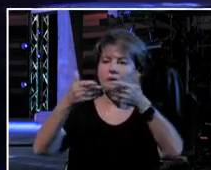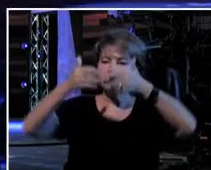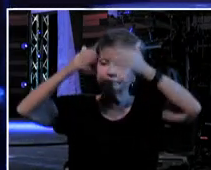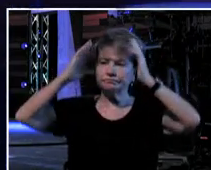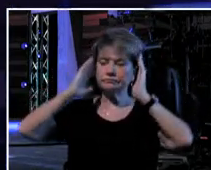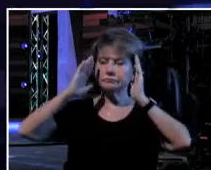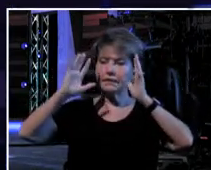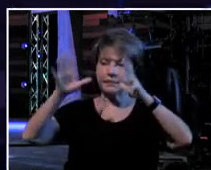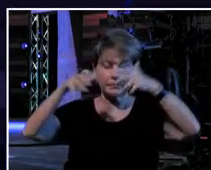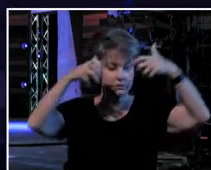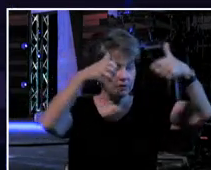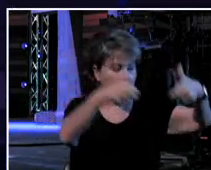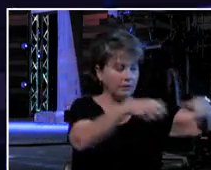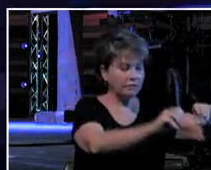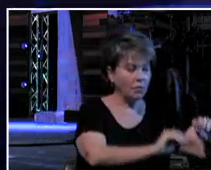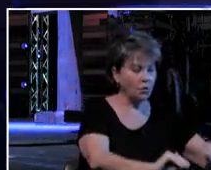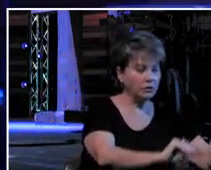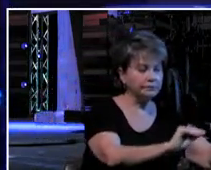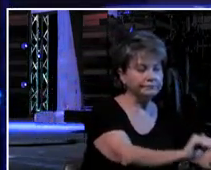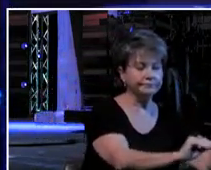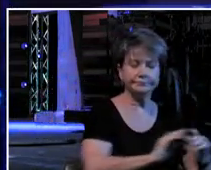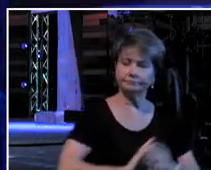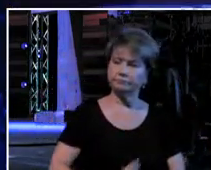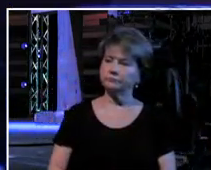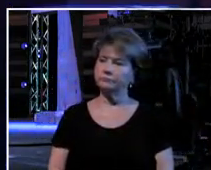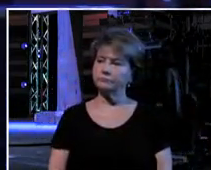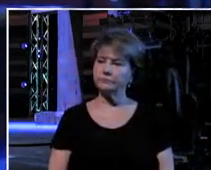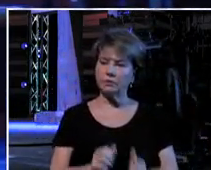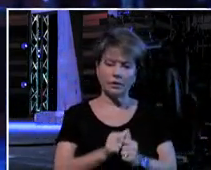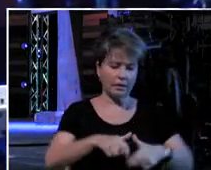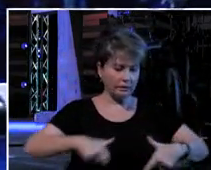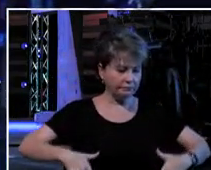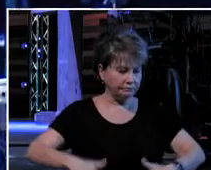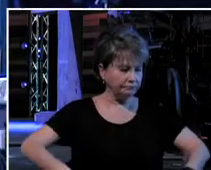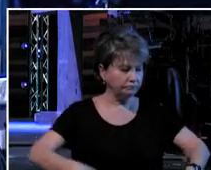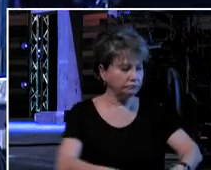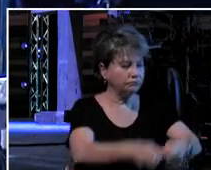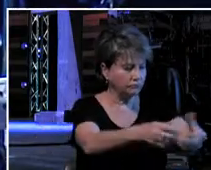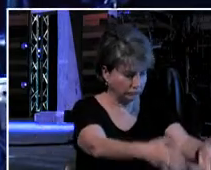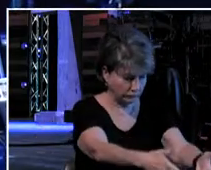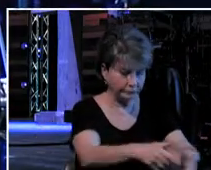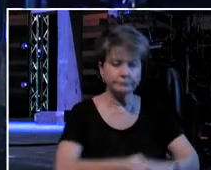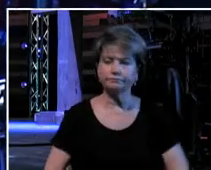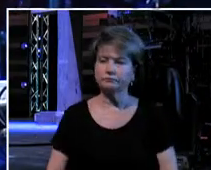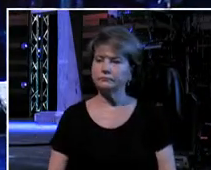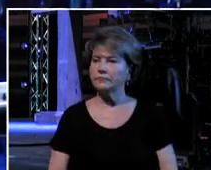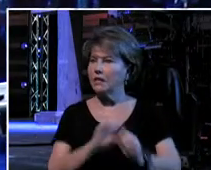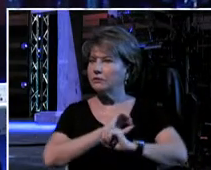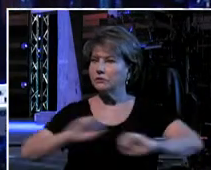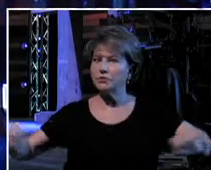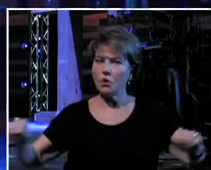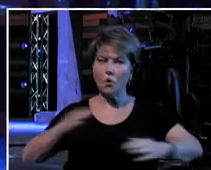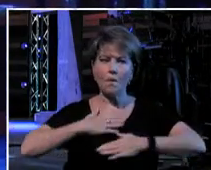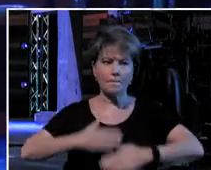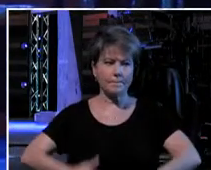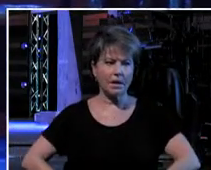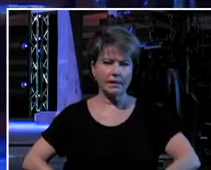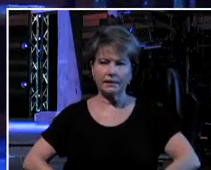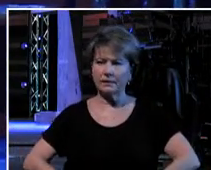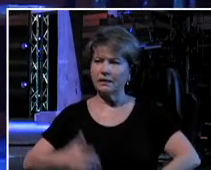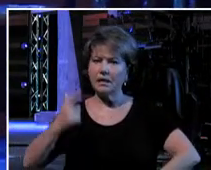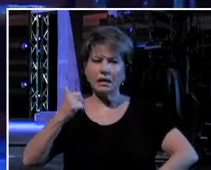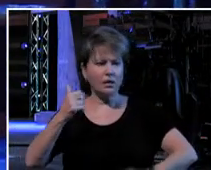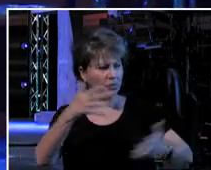by itself. This shows, this is again, just an eyewitness account, body wasn't stolen. Who would leave the